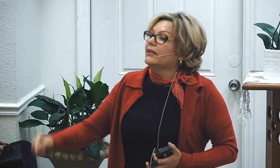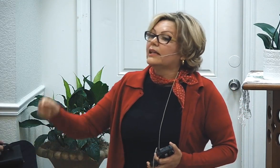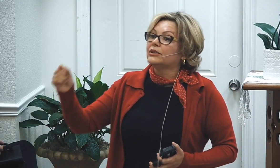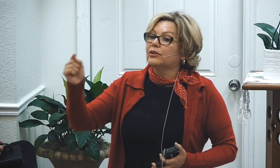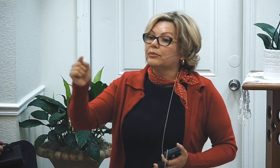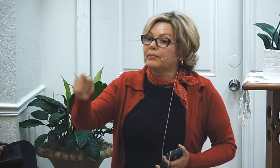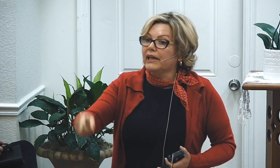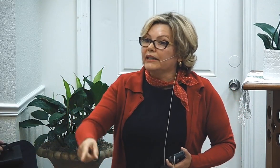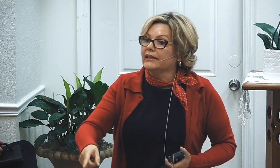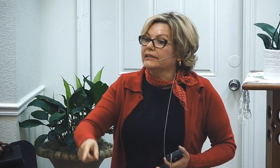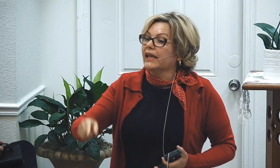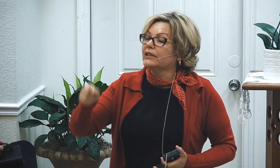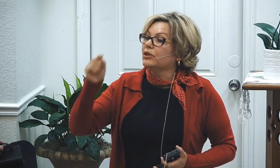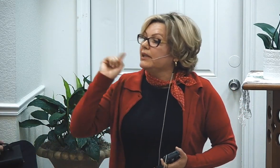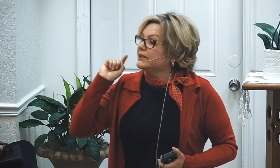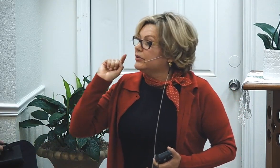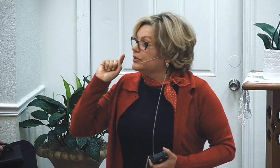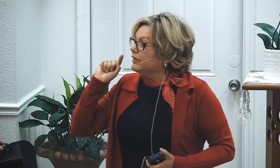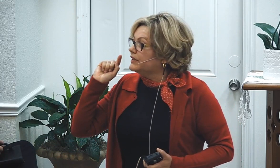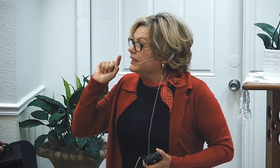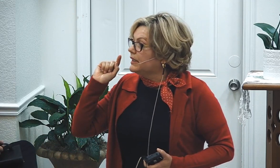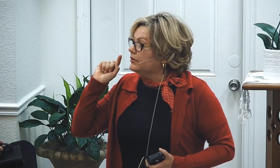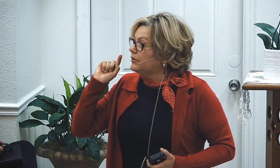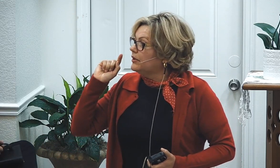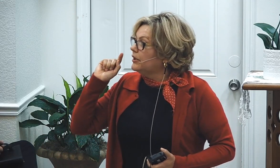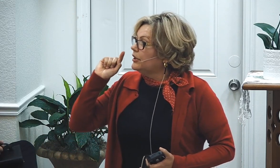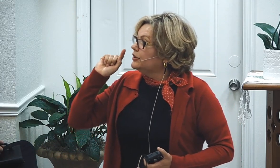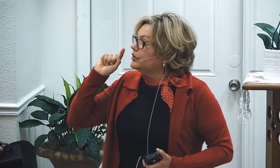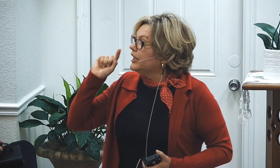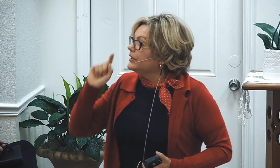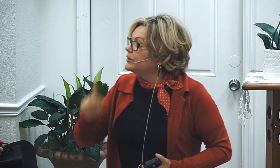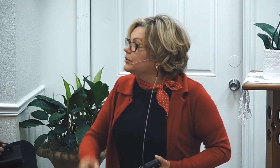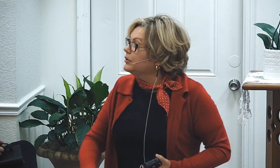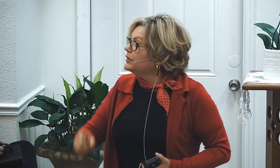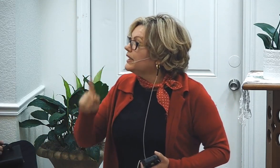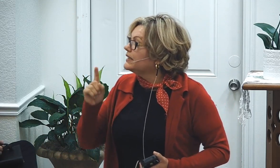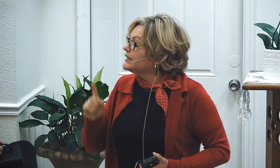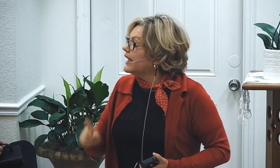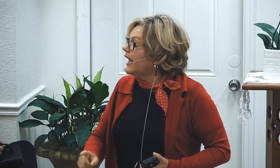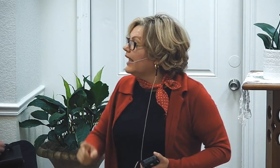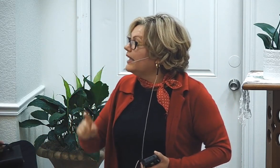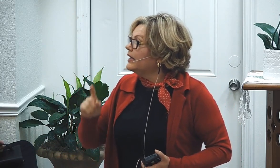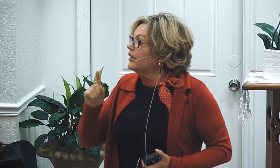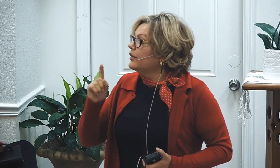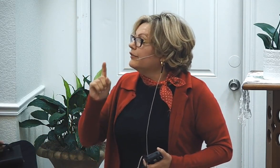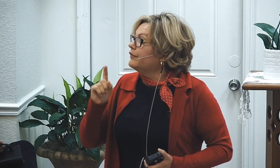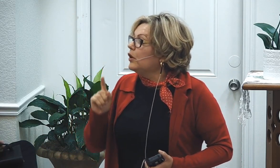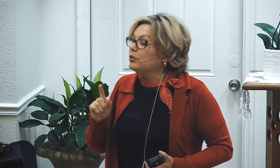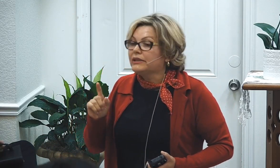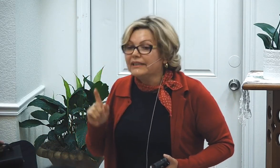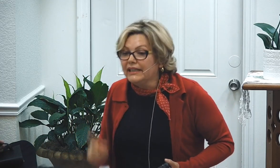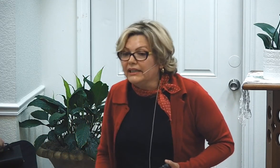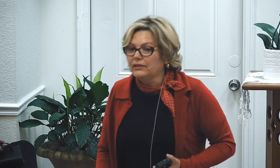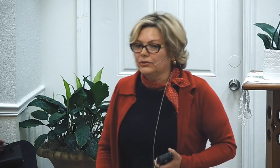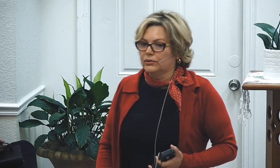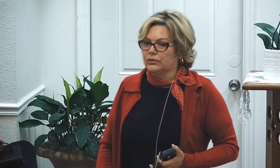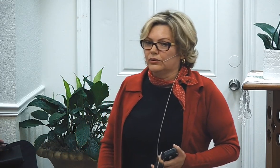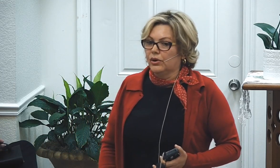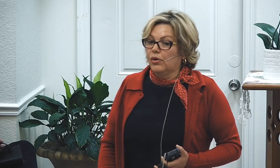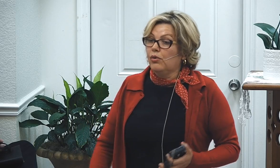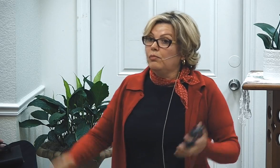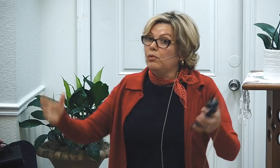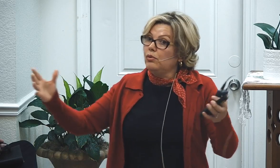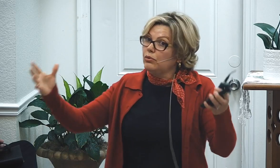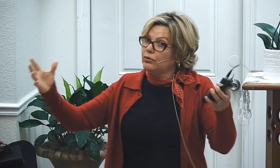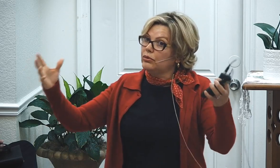are we going to remember about? We're going to remember the trumpets. What are the trumpets warning us about? Jesus